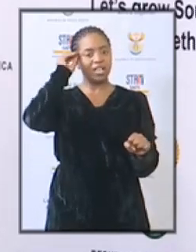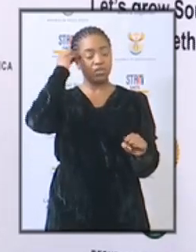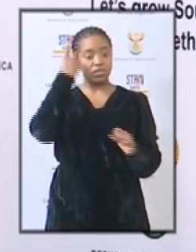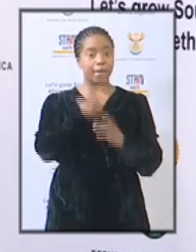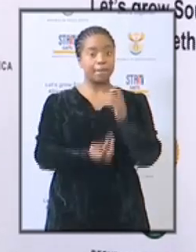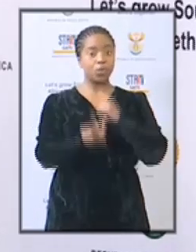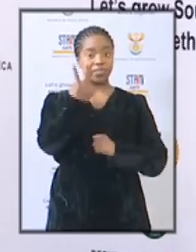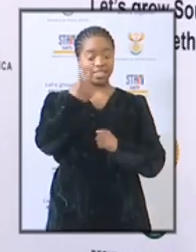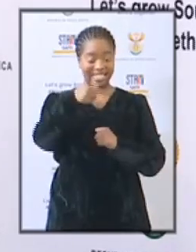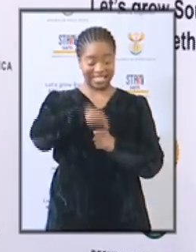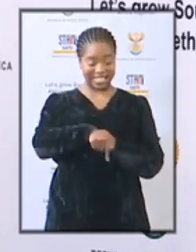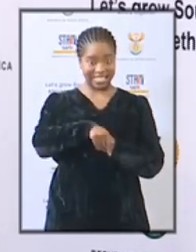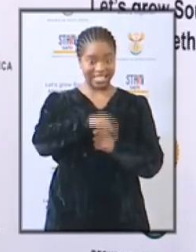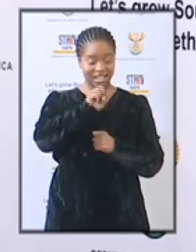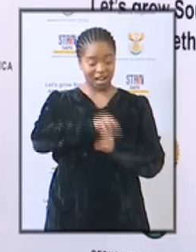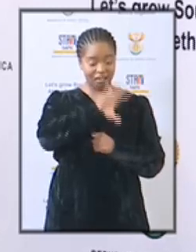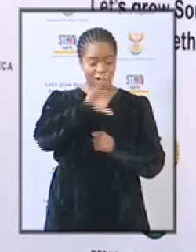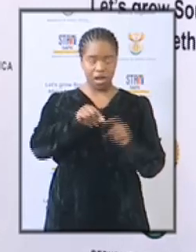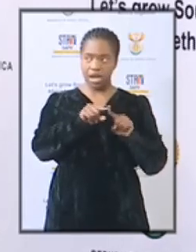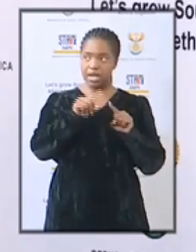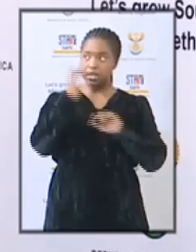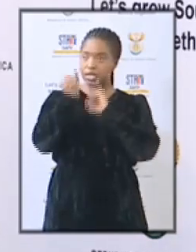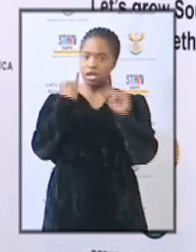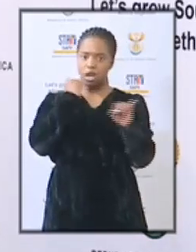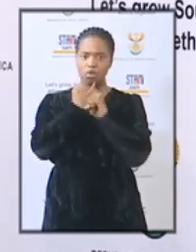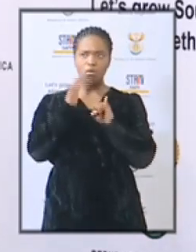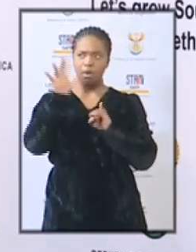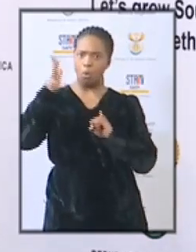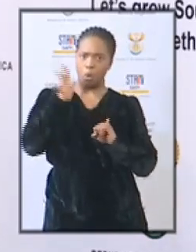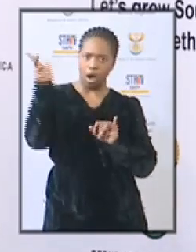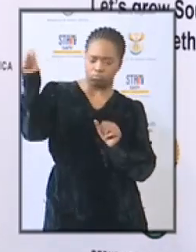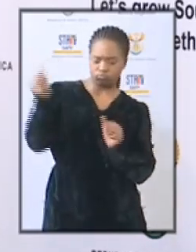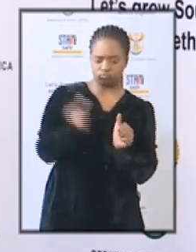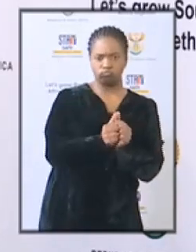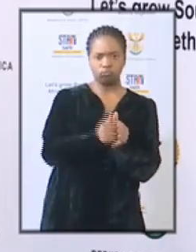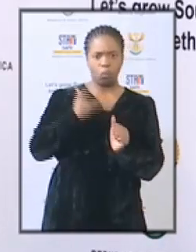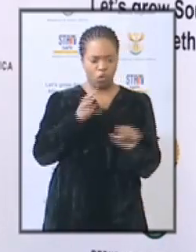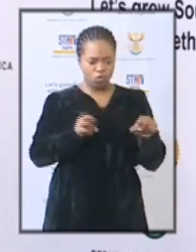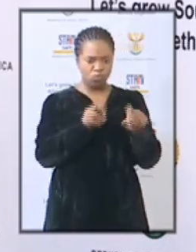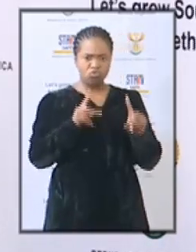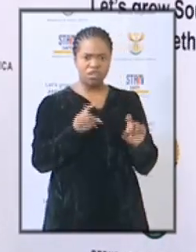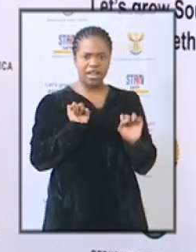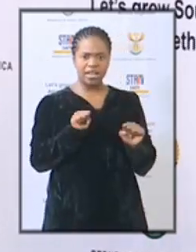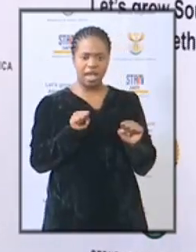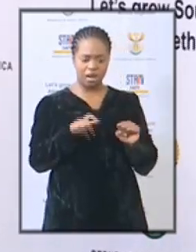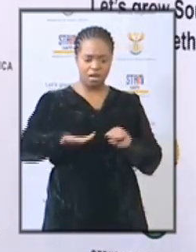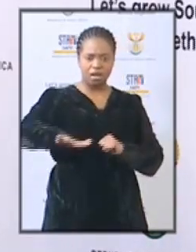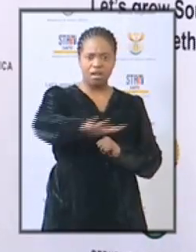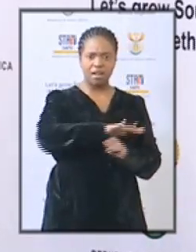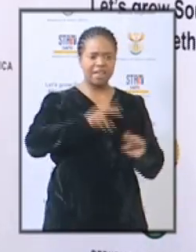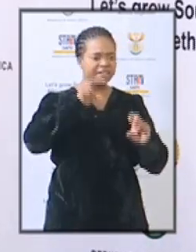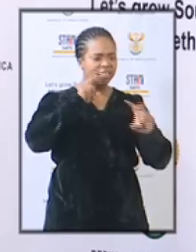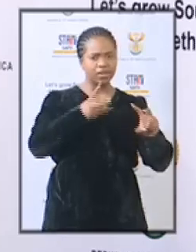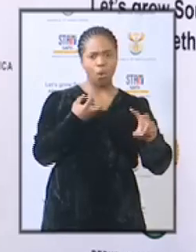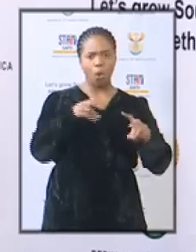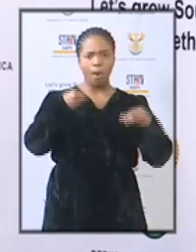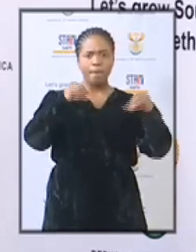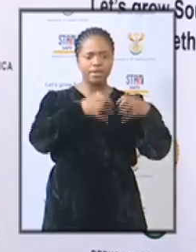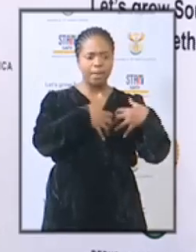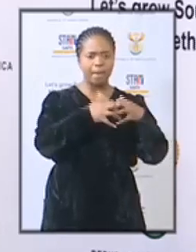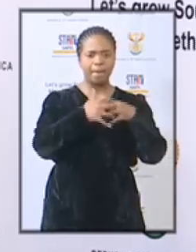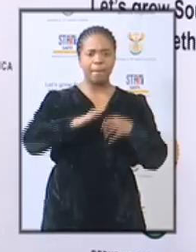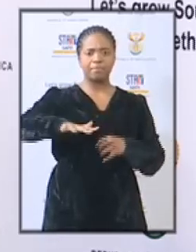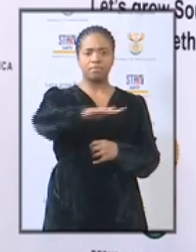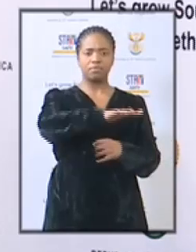both domestic and international investors looking for opportunities in the tourism sector. This